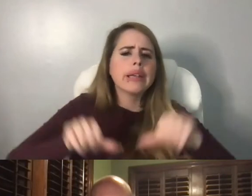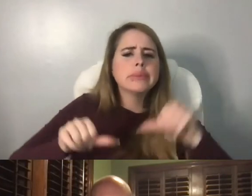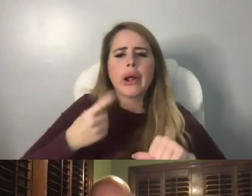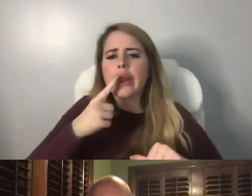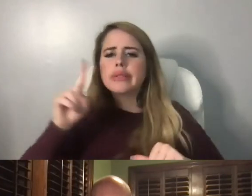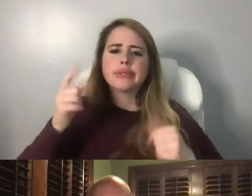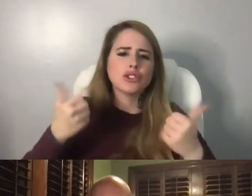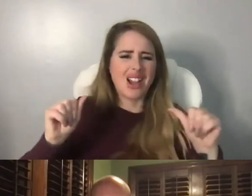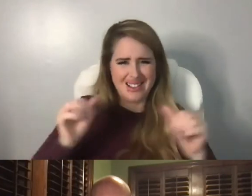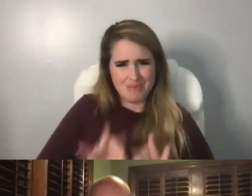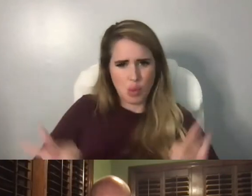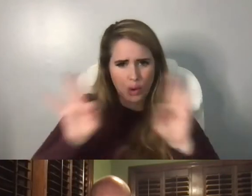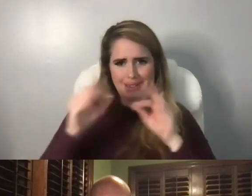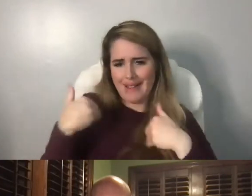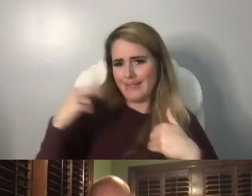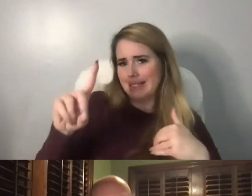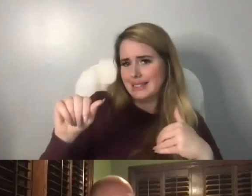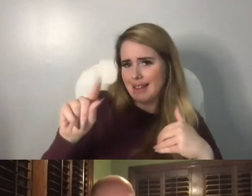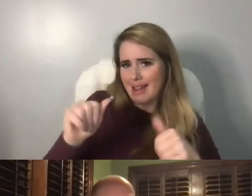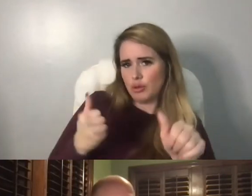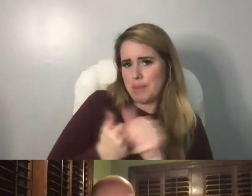the data is there. That sort of, it depends on your